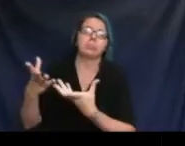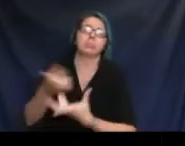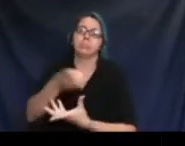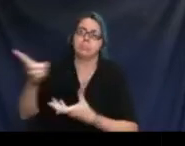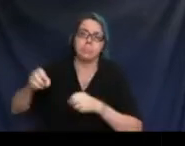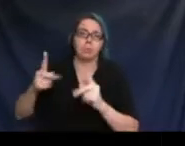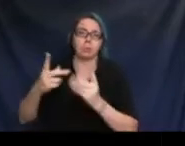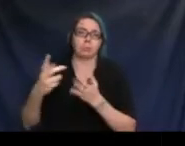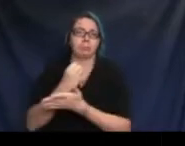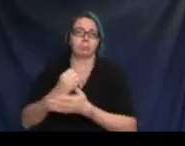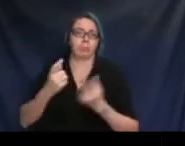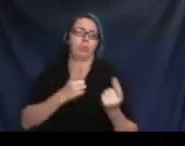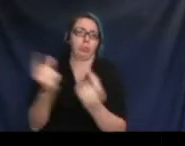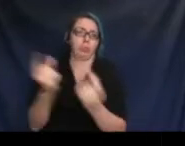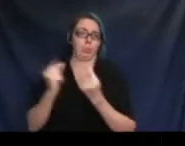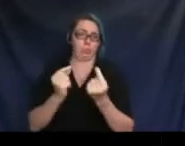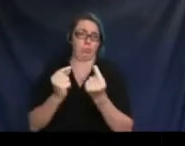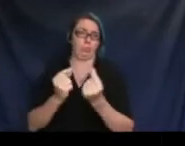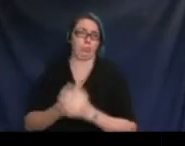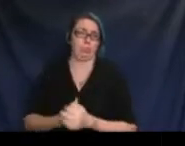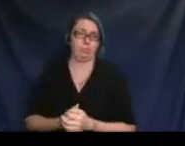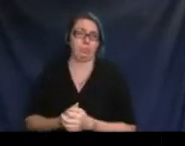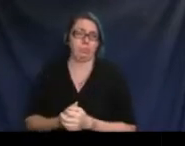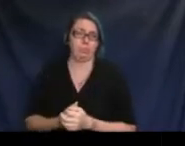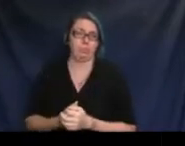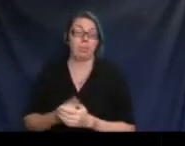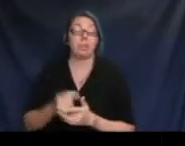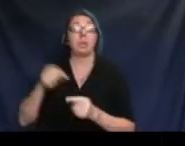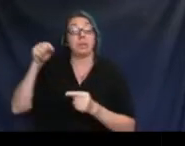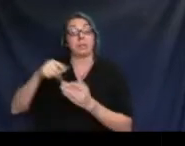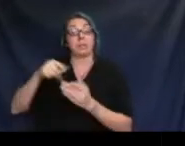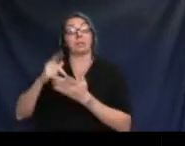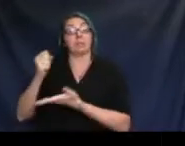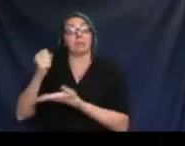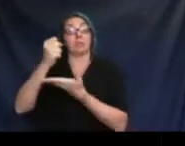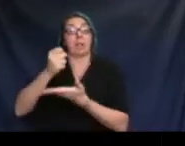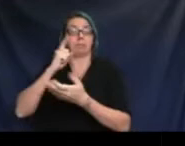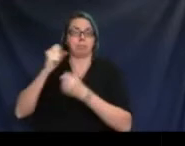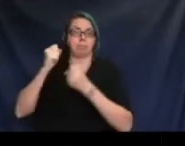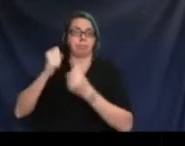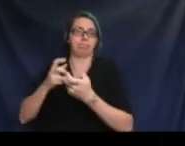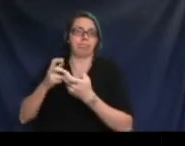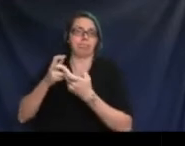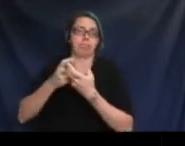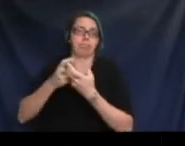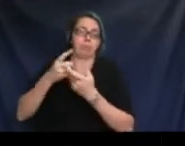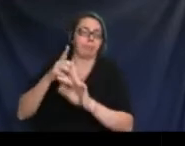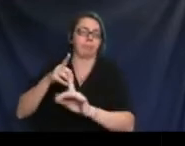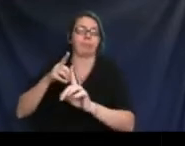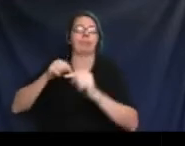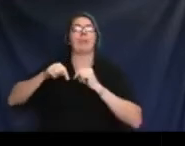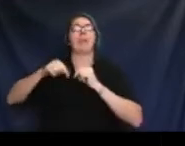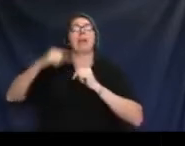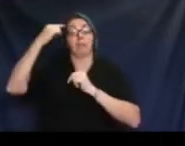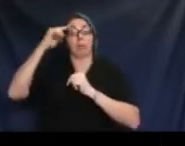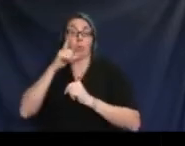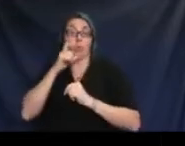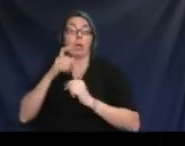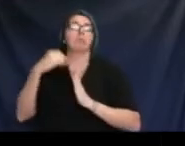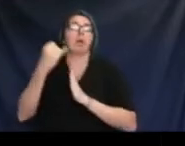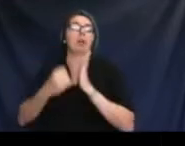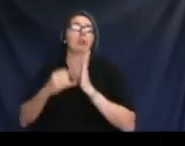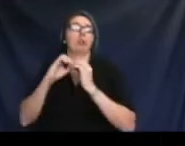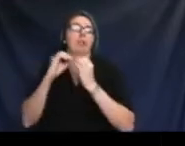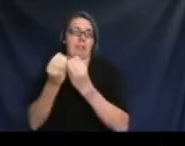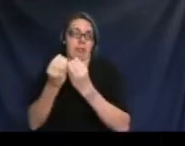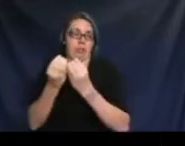or arts organizations. If you are, that does not mean that it has to be a Toronto-based organization working with